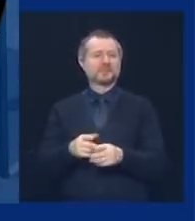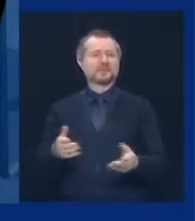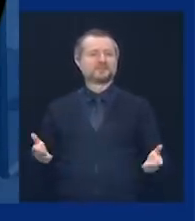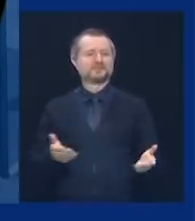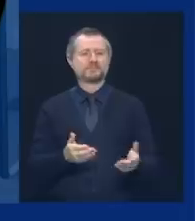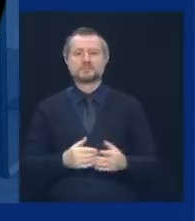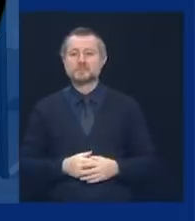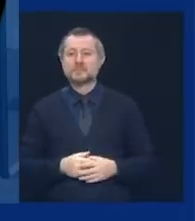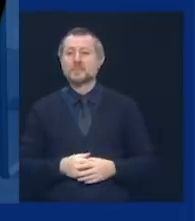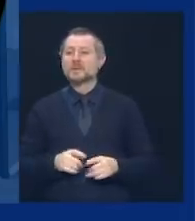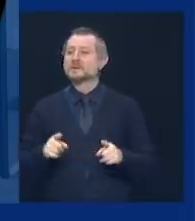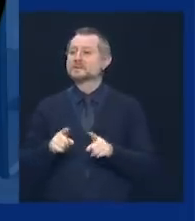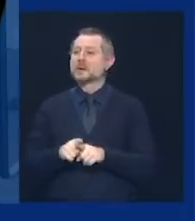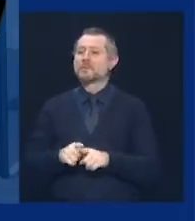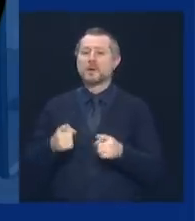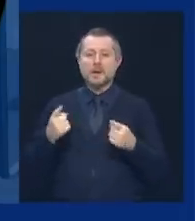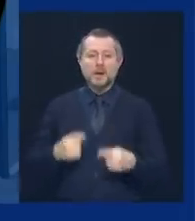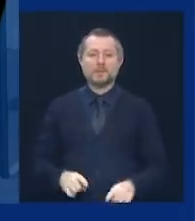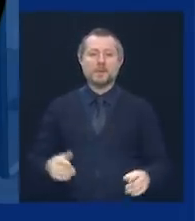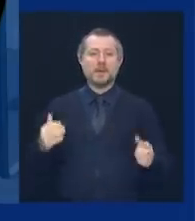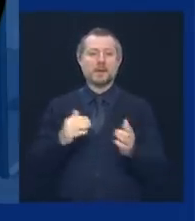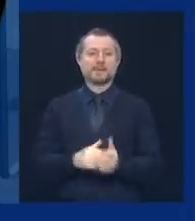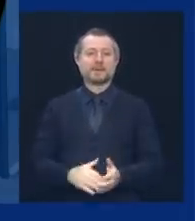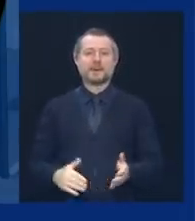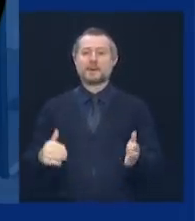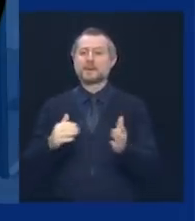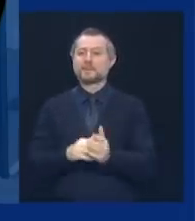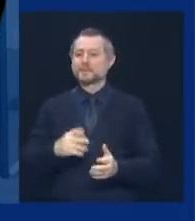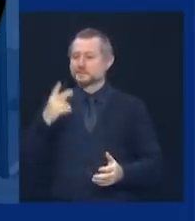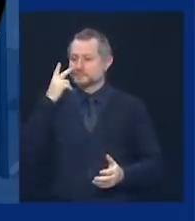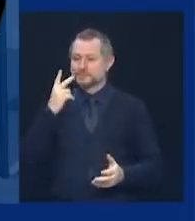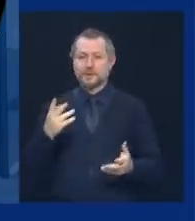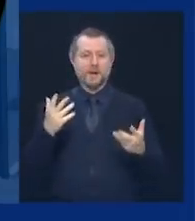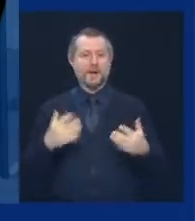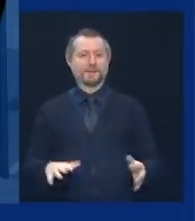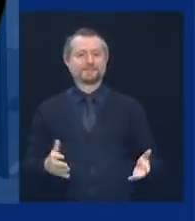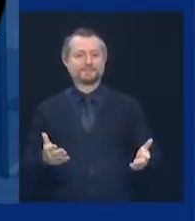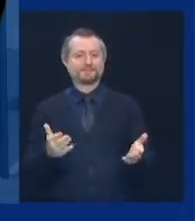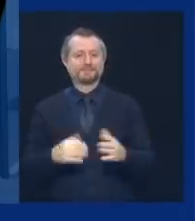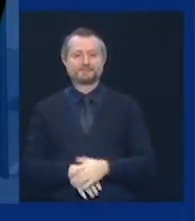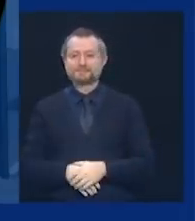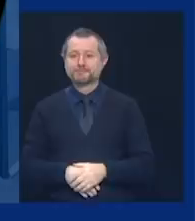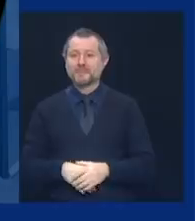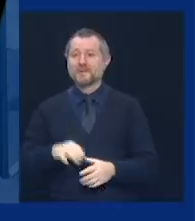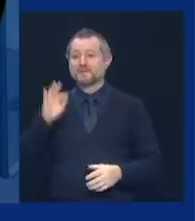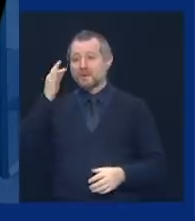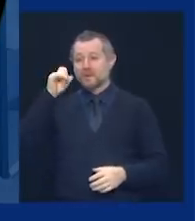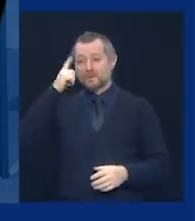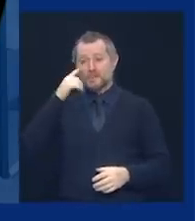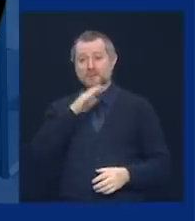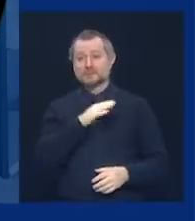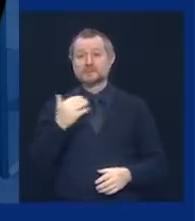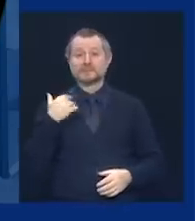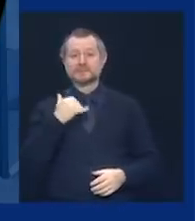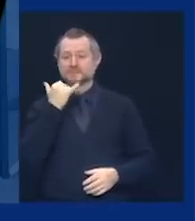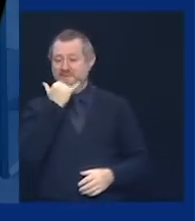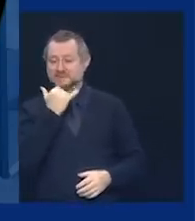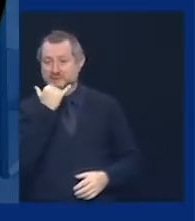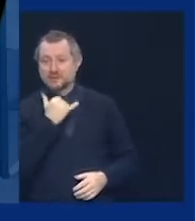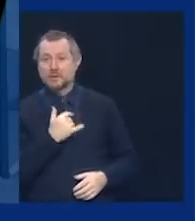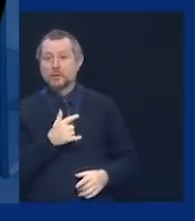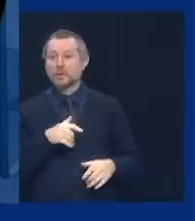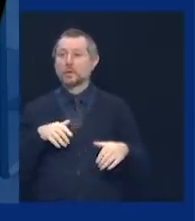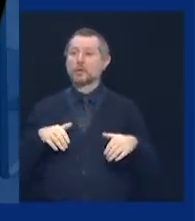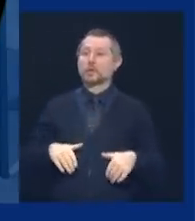déjà vu. It is the same mistake the federal government made that killed thousands of people